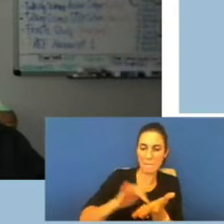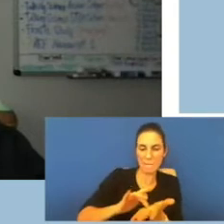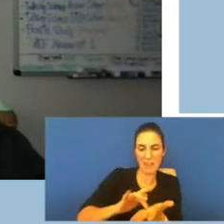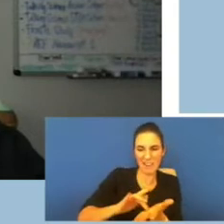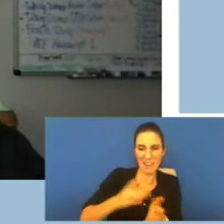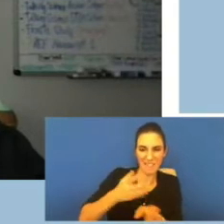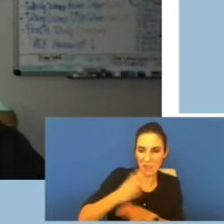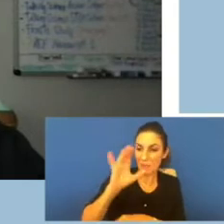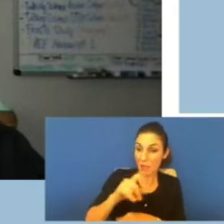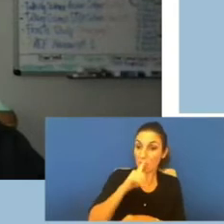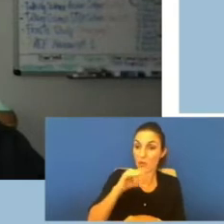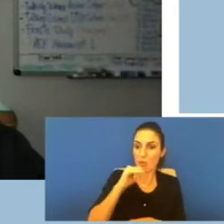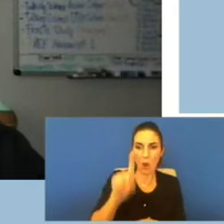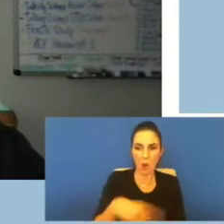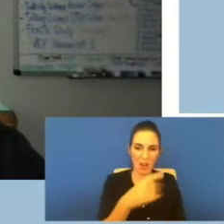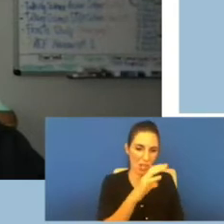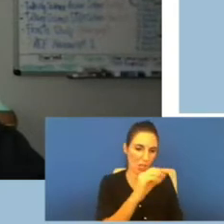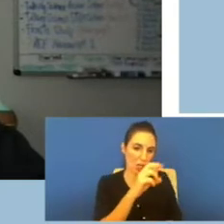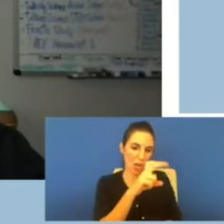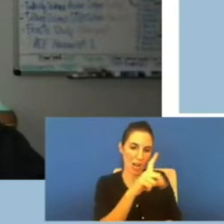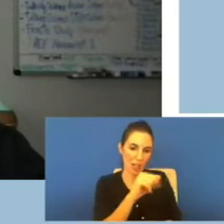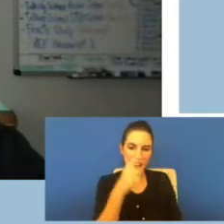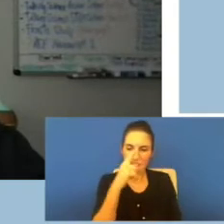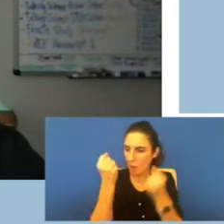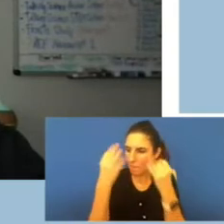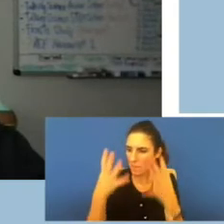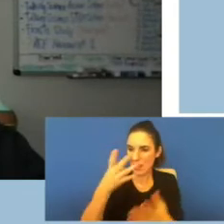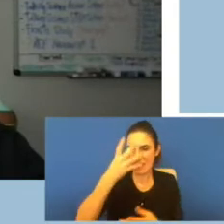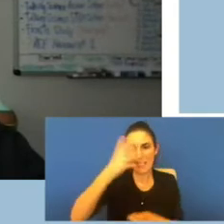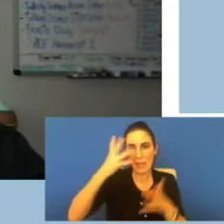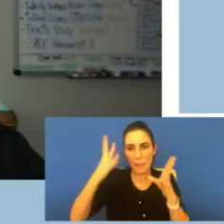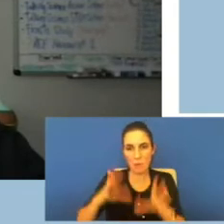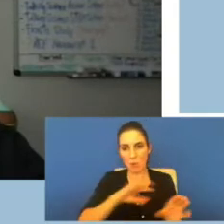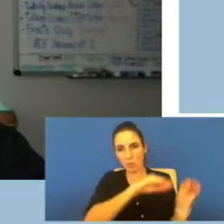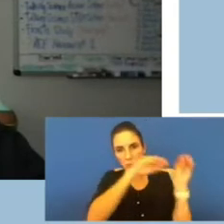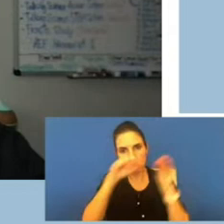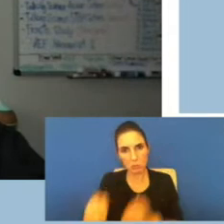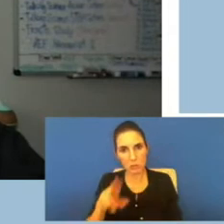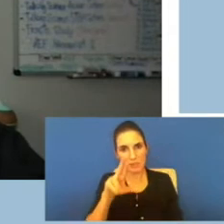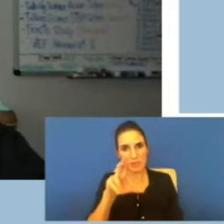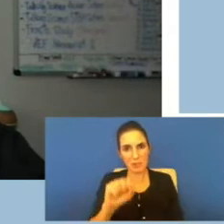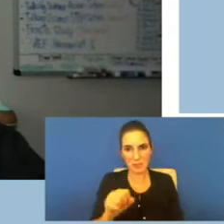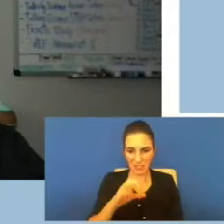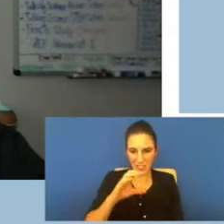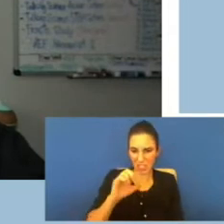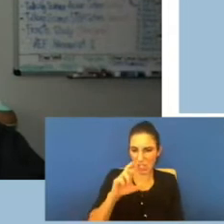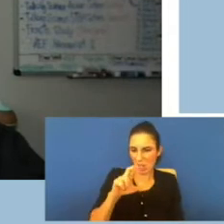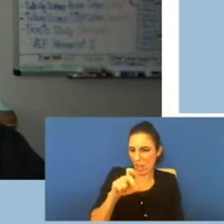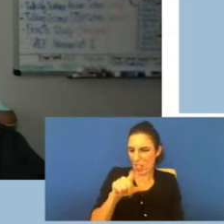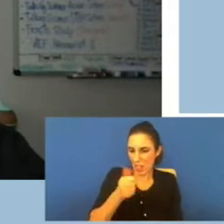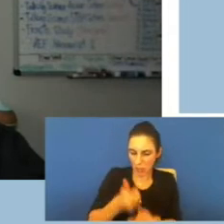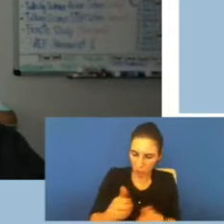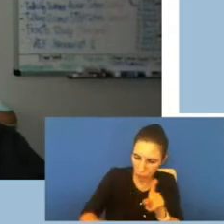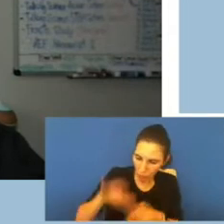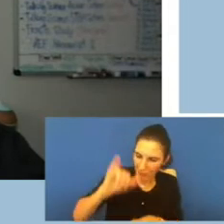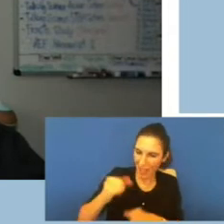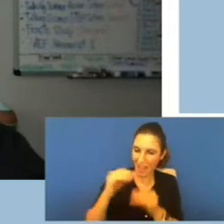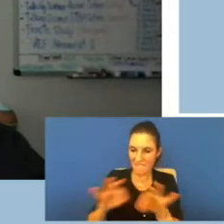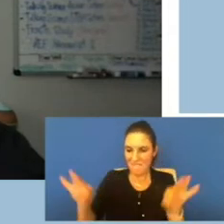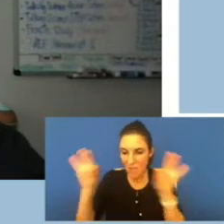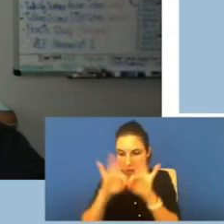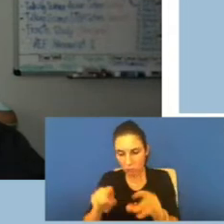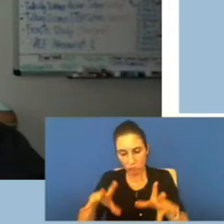but for many immigrants to the U.S. and Carla grew up with these values. She accepted those values and ideas.